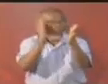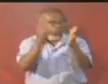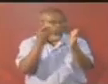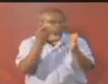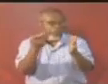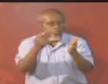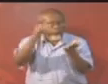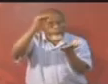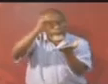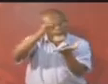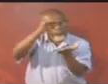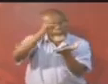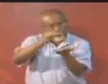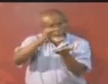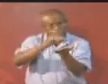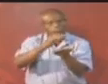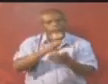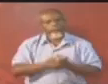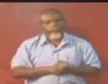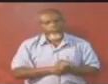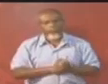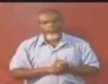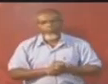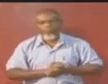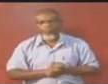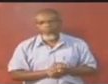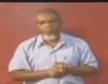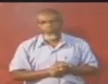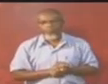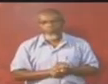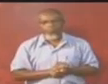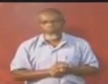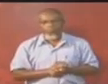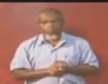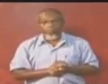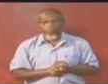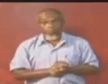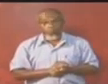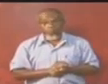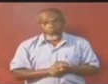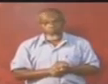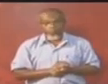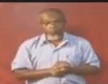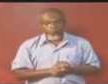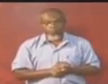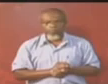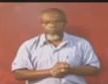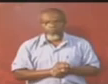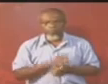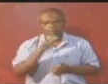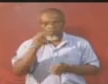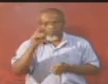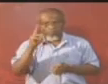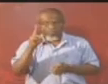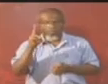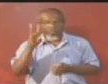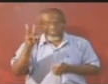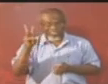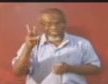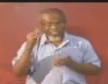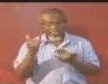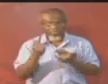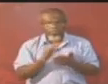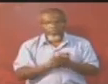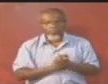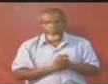Hi, good morning. Alicia Boucher from TV6 here. My quick two questions. I remember at the start of